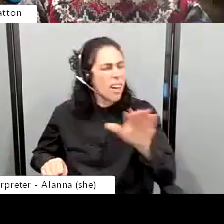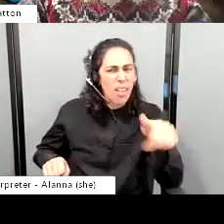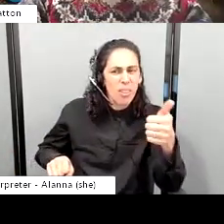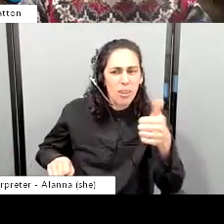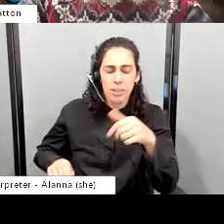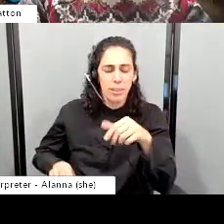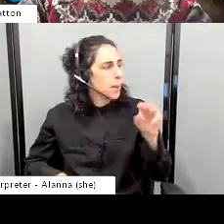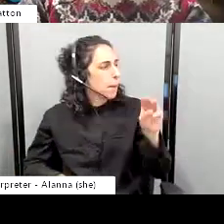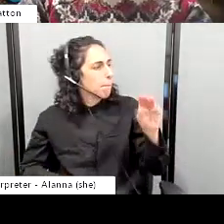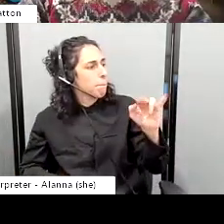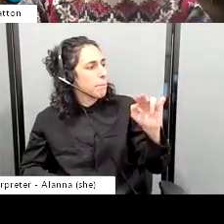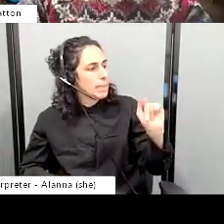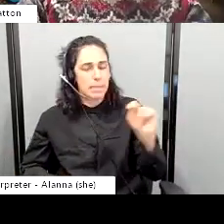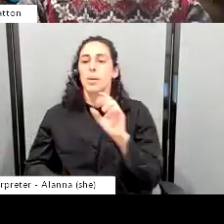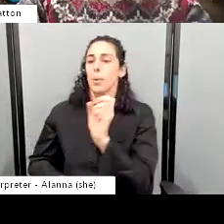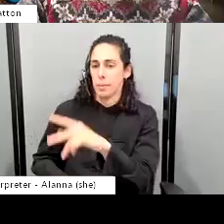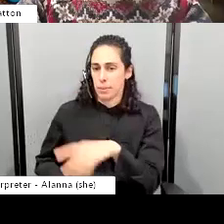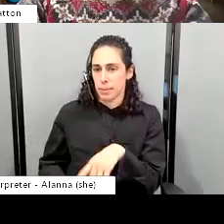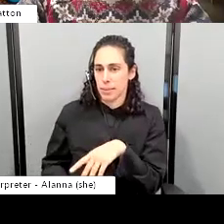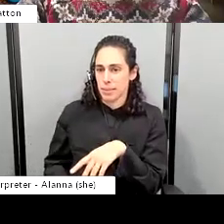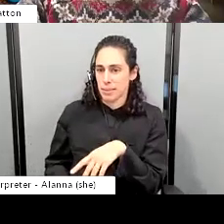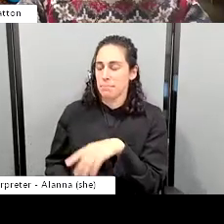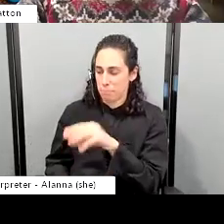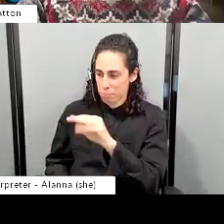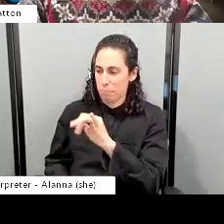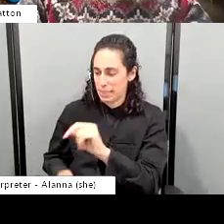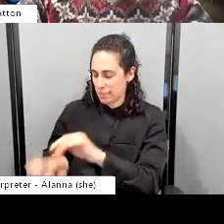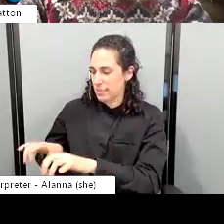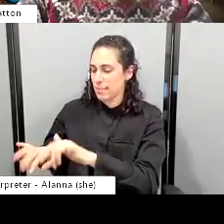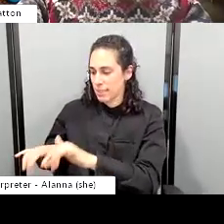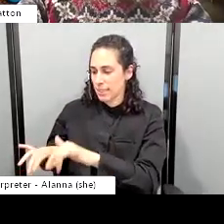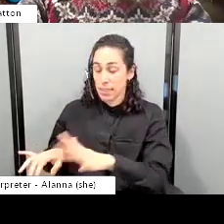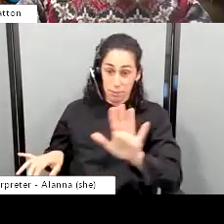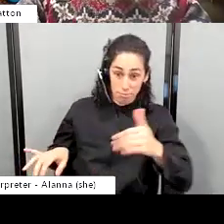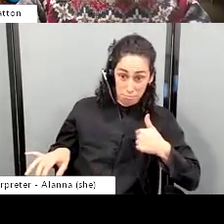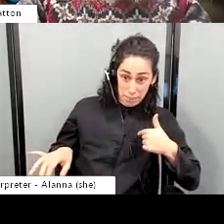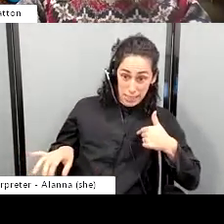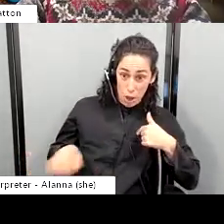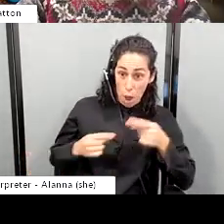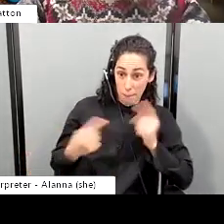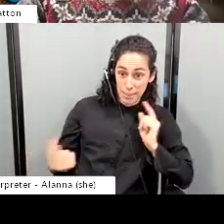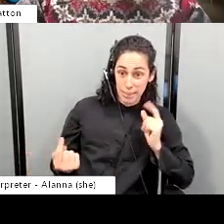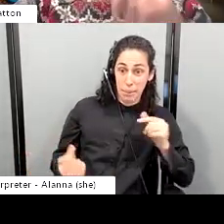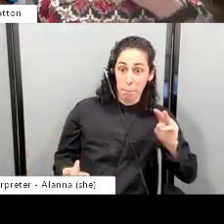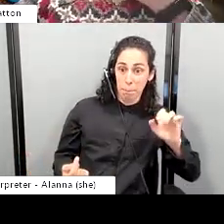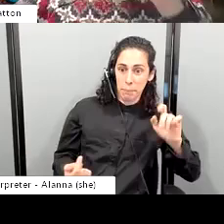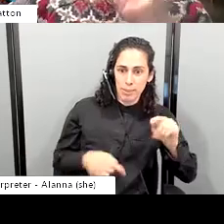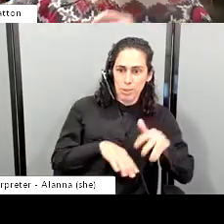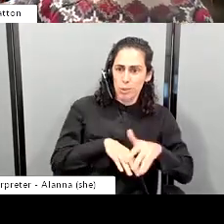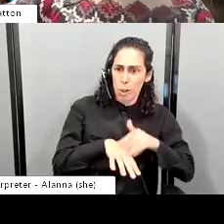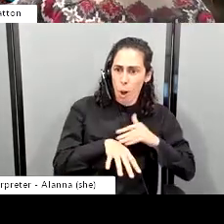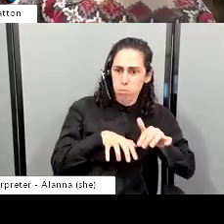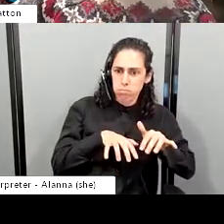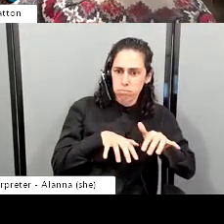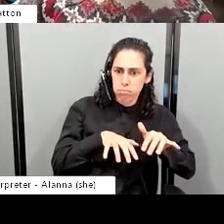mint not spreading in my garden. Spread in my garden. So